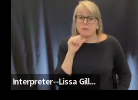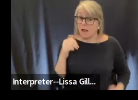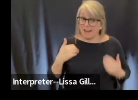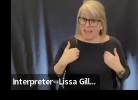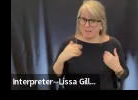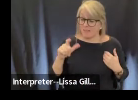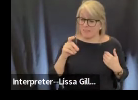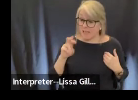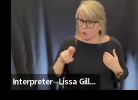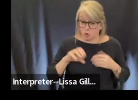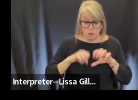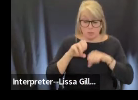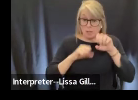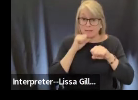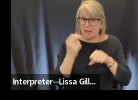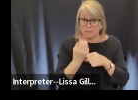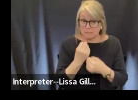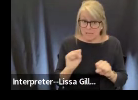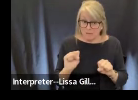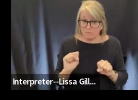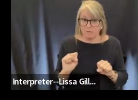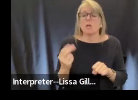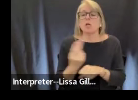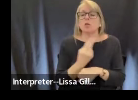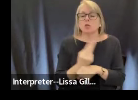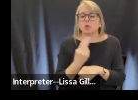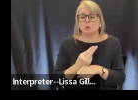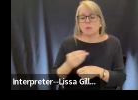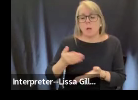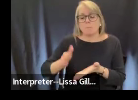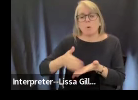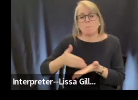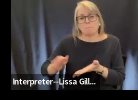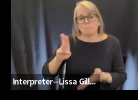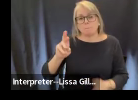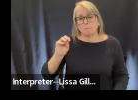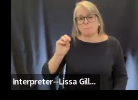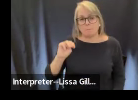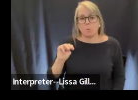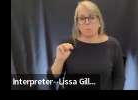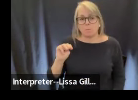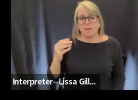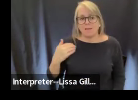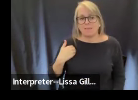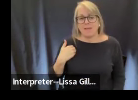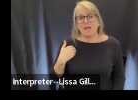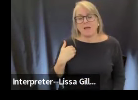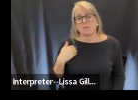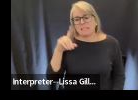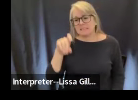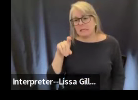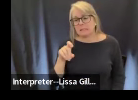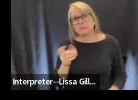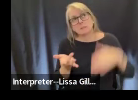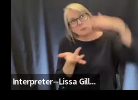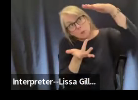not safe for you to be on a ladder, you can use a broom handle to test your smoke alarm. There will be a button, as you can see, that says test. You can